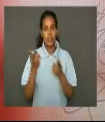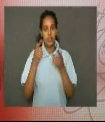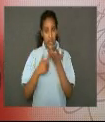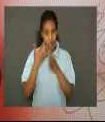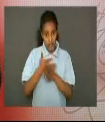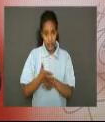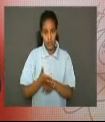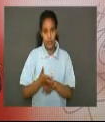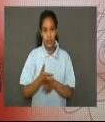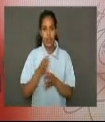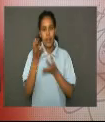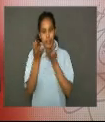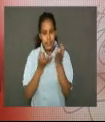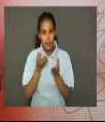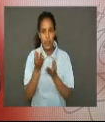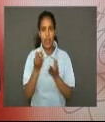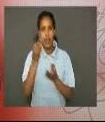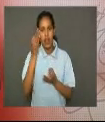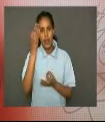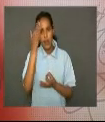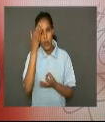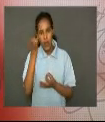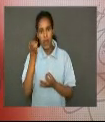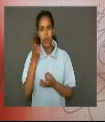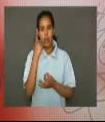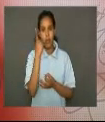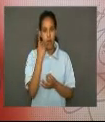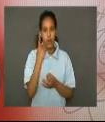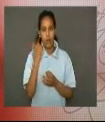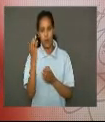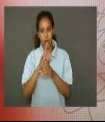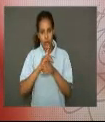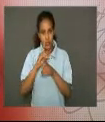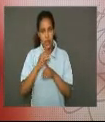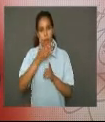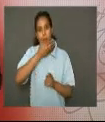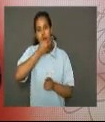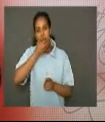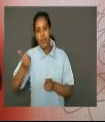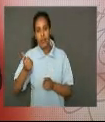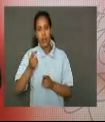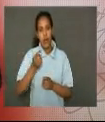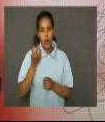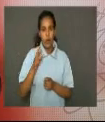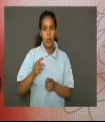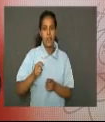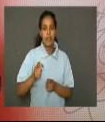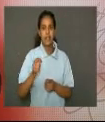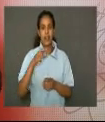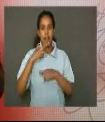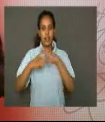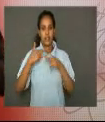Then, explain why one orientation is better for faster